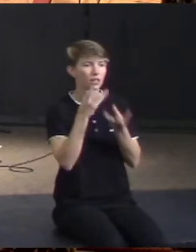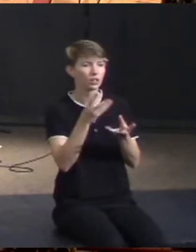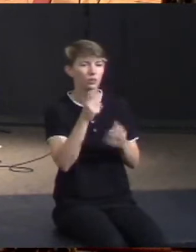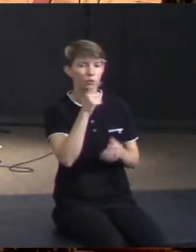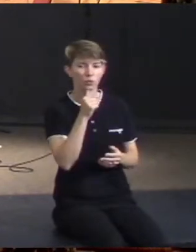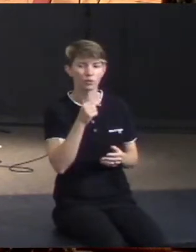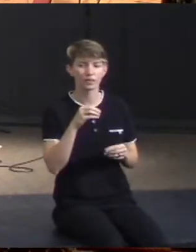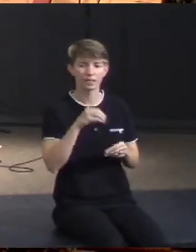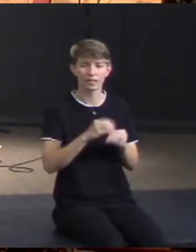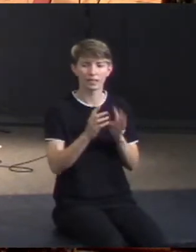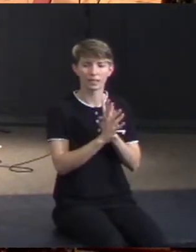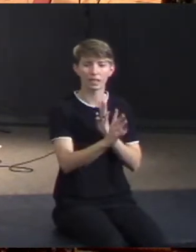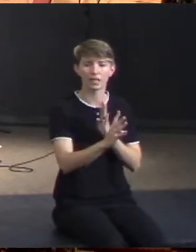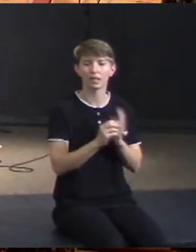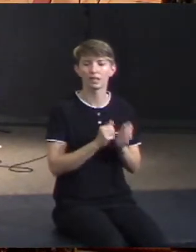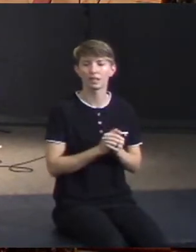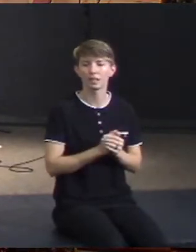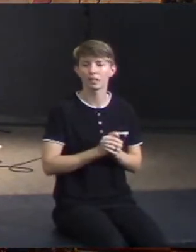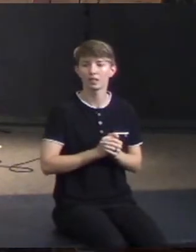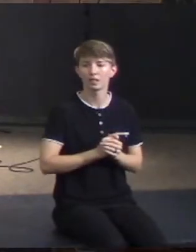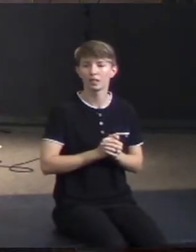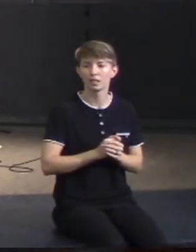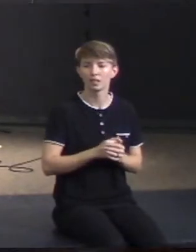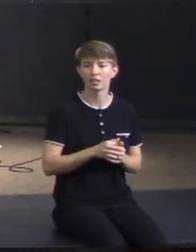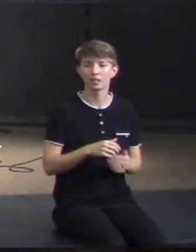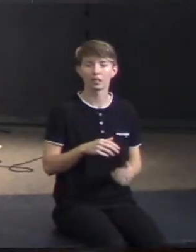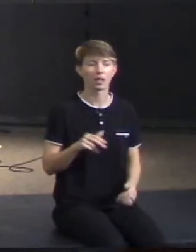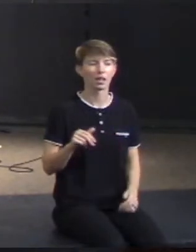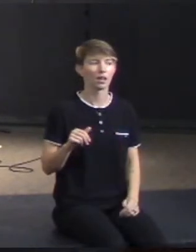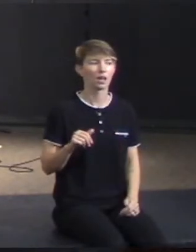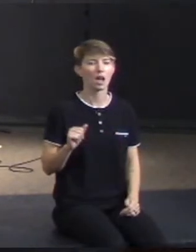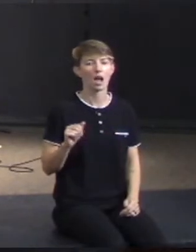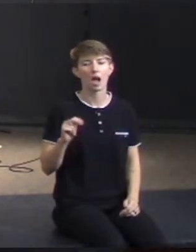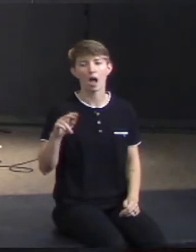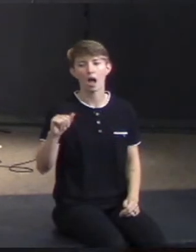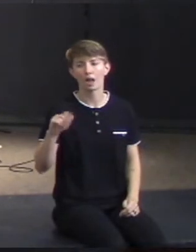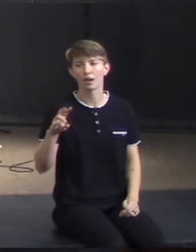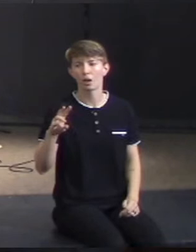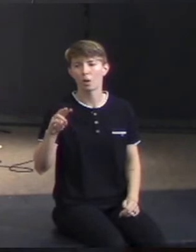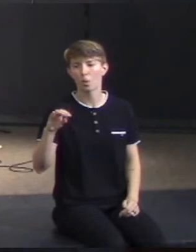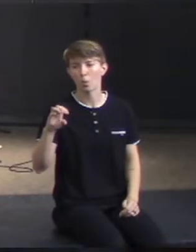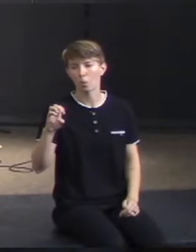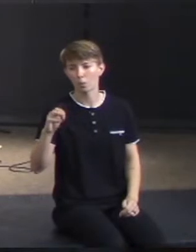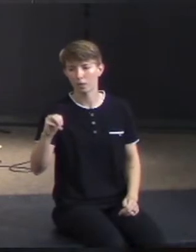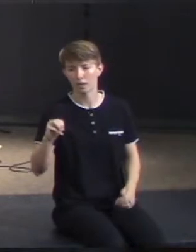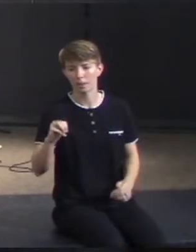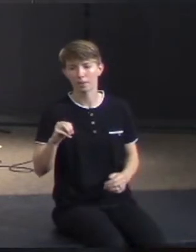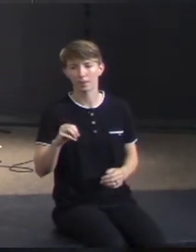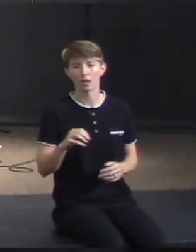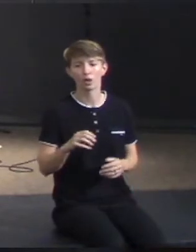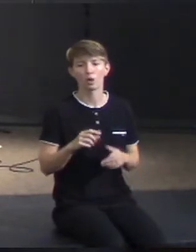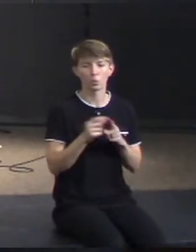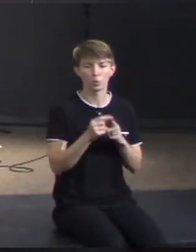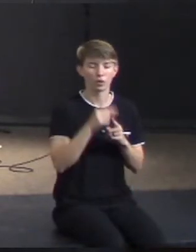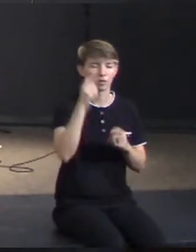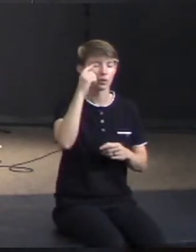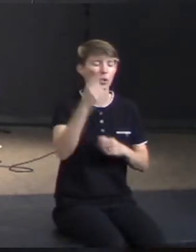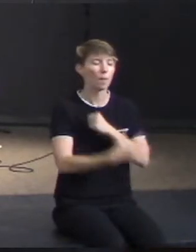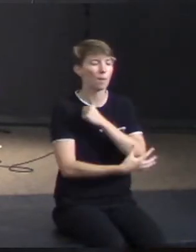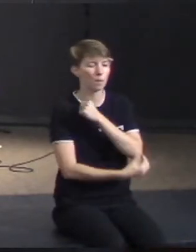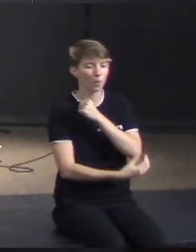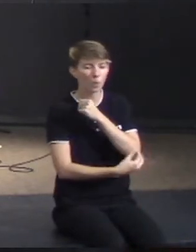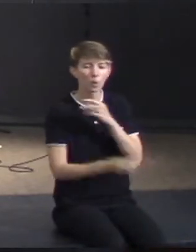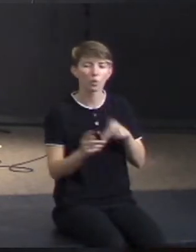Anawim. Next slide. The Anawim is a Hebrew word for poor ones. But it's got a